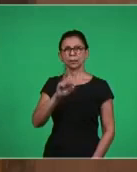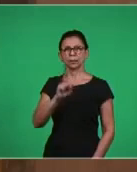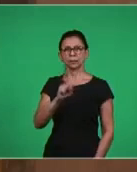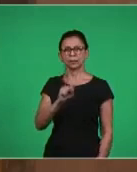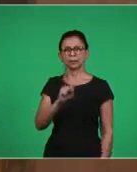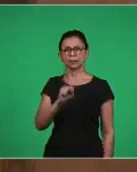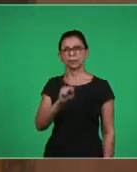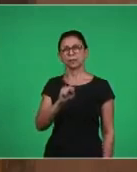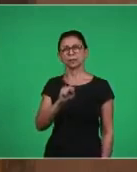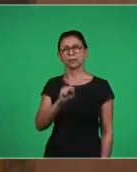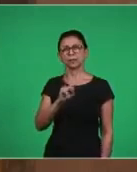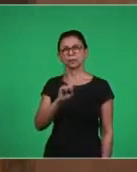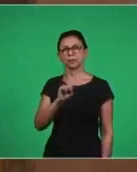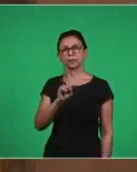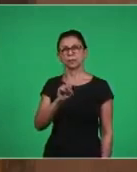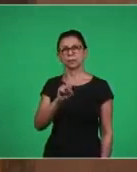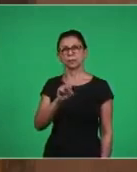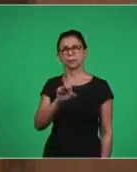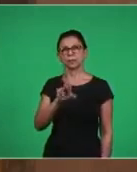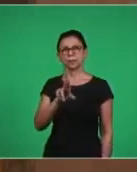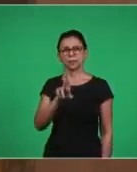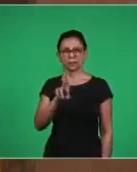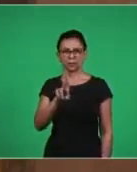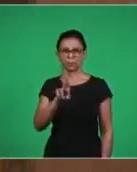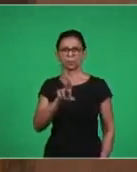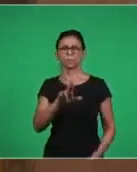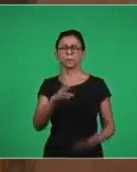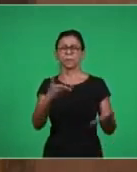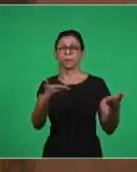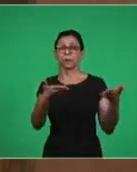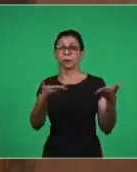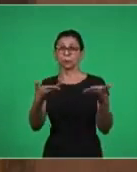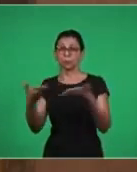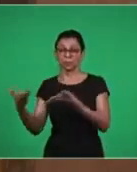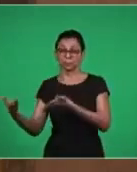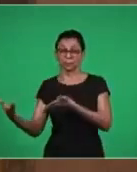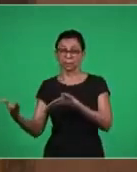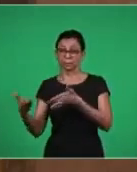the Judaism. And they invited Jesus